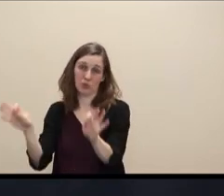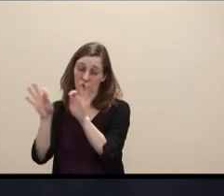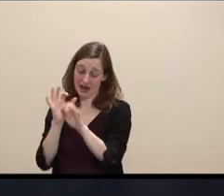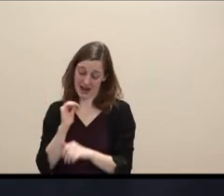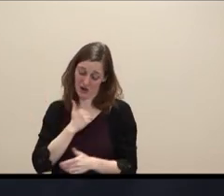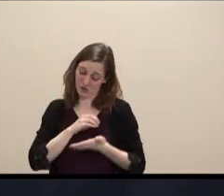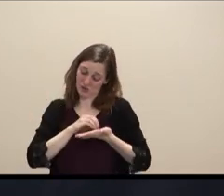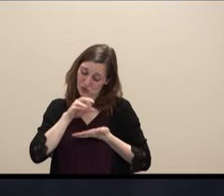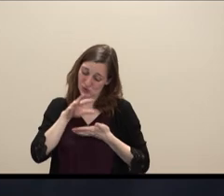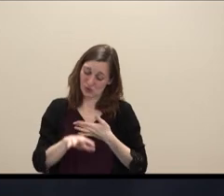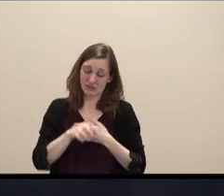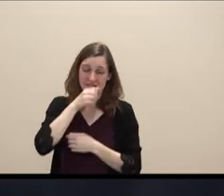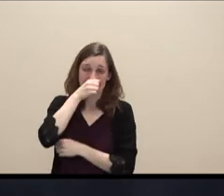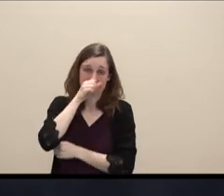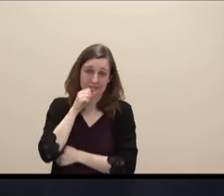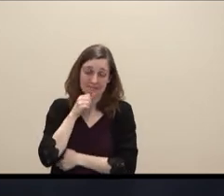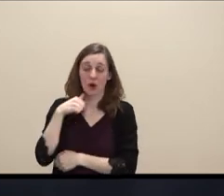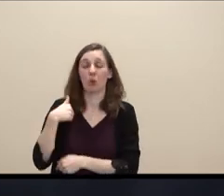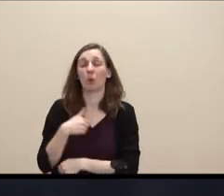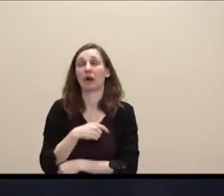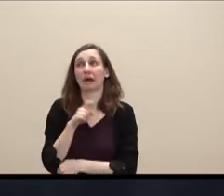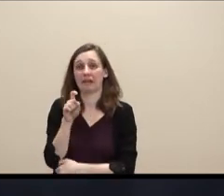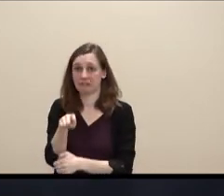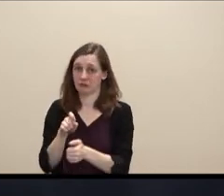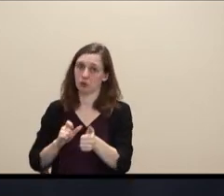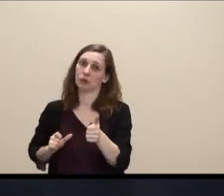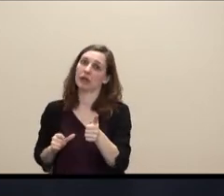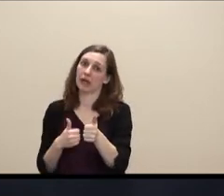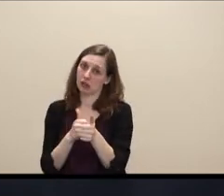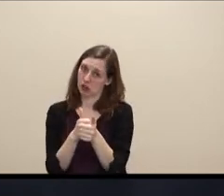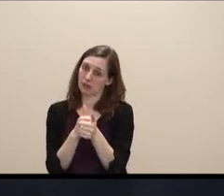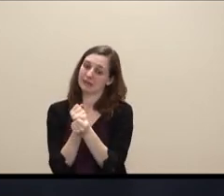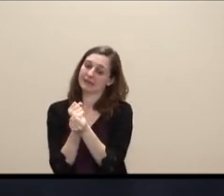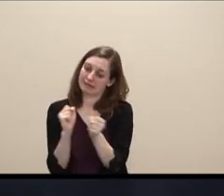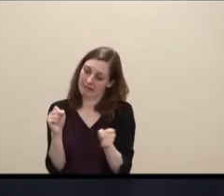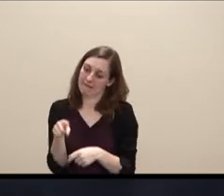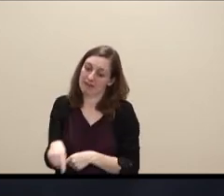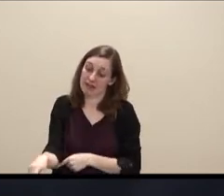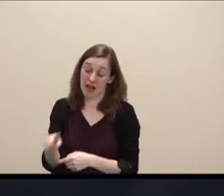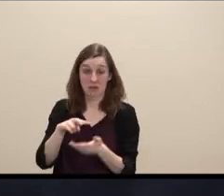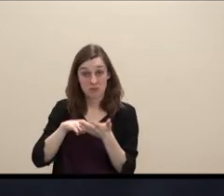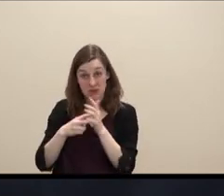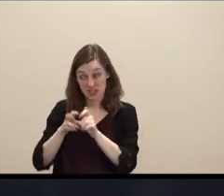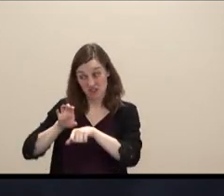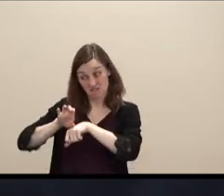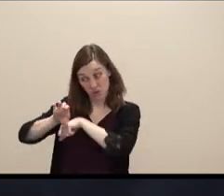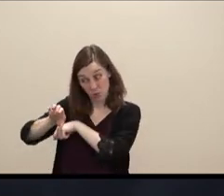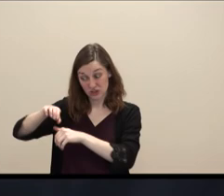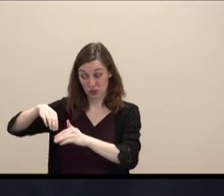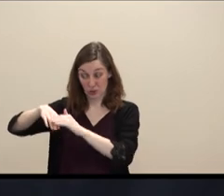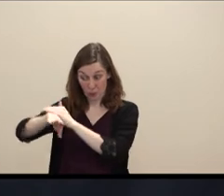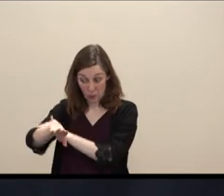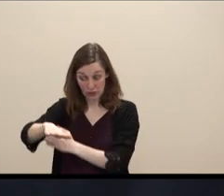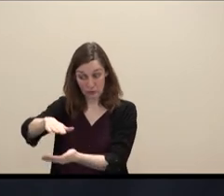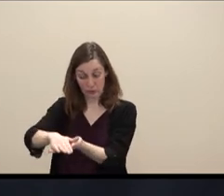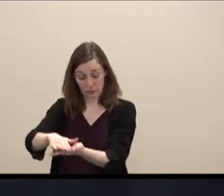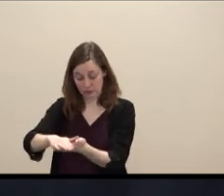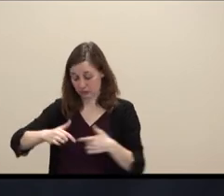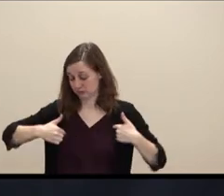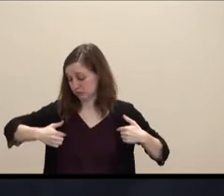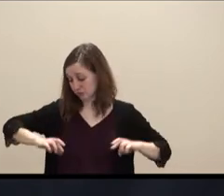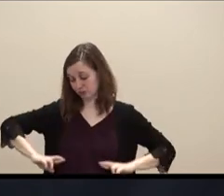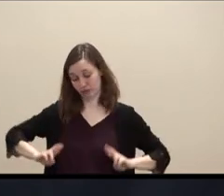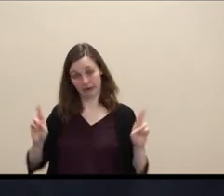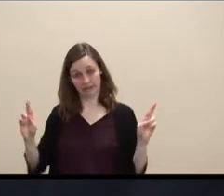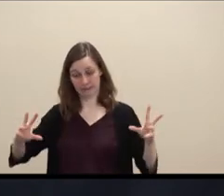hurting, and we got to catch up and save them. And if it means forcing them back to school, well, I'm all for forcing them